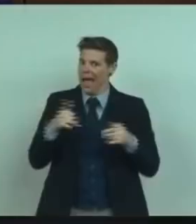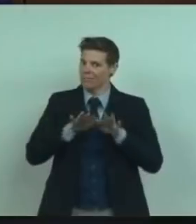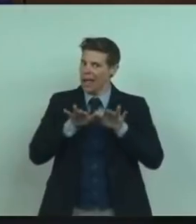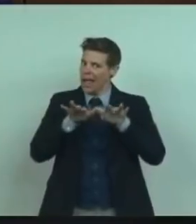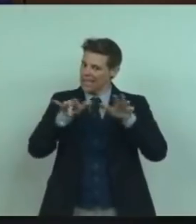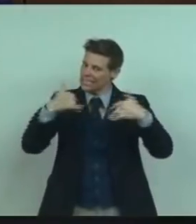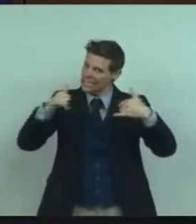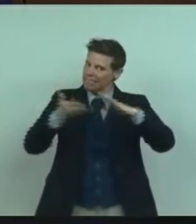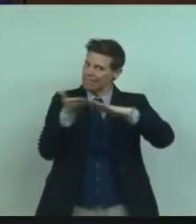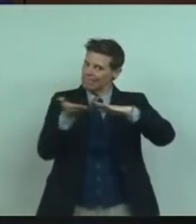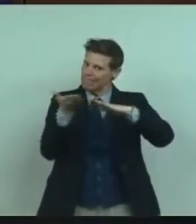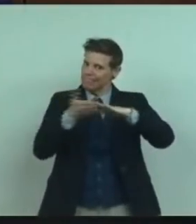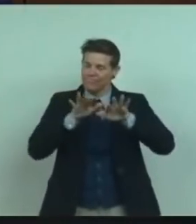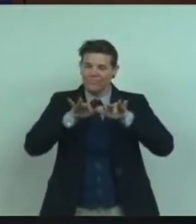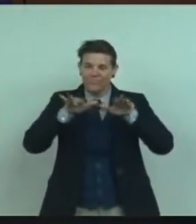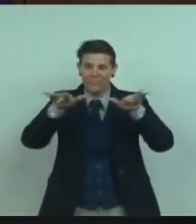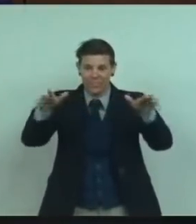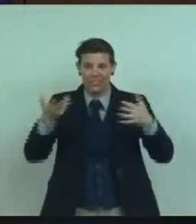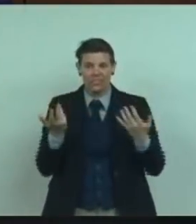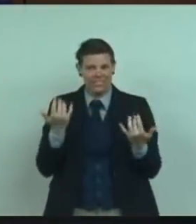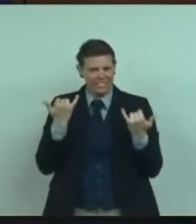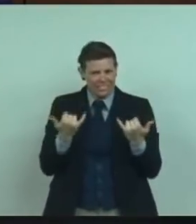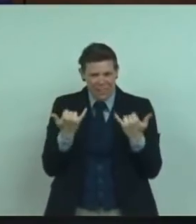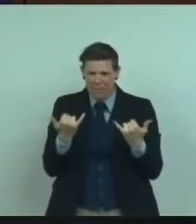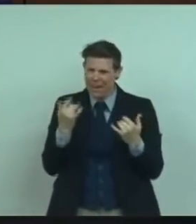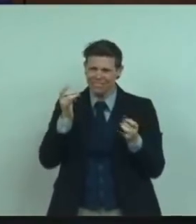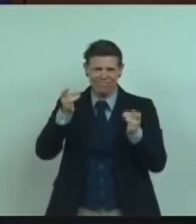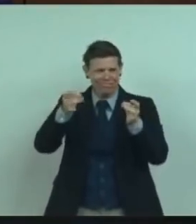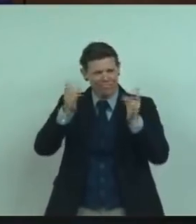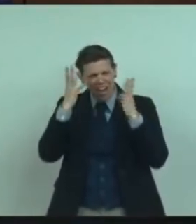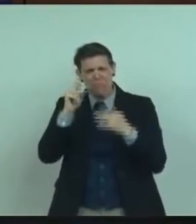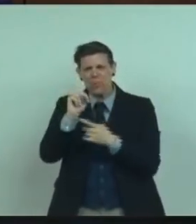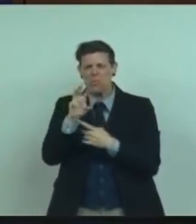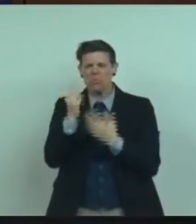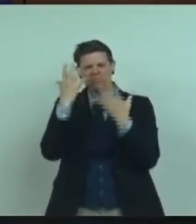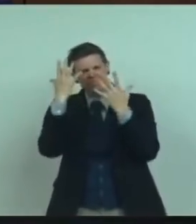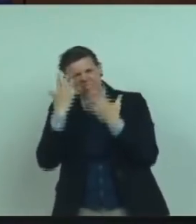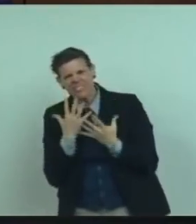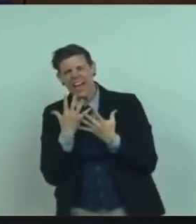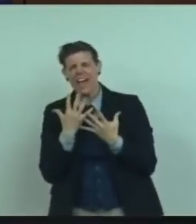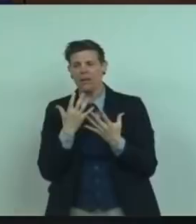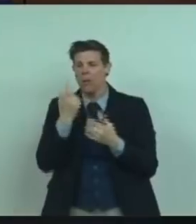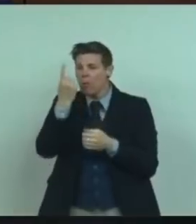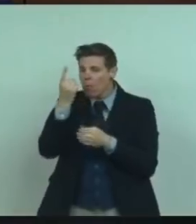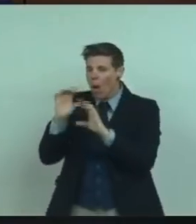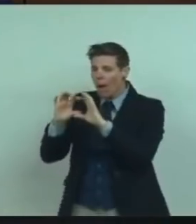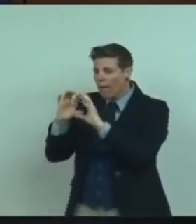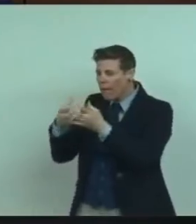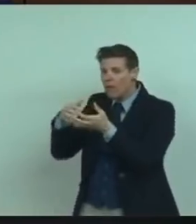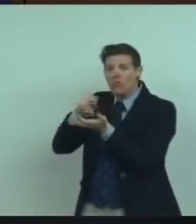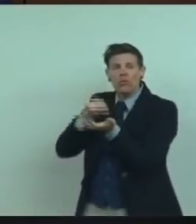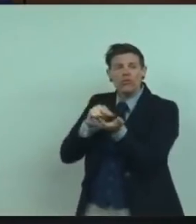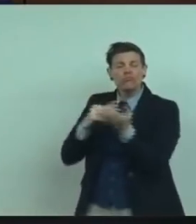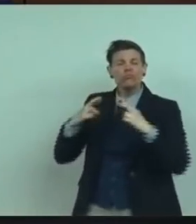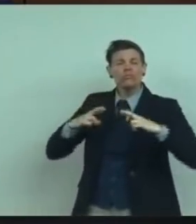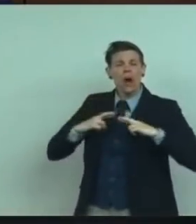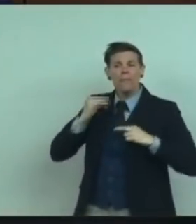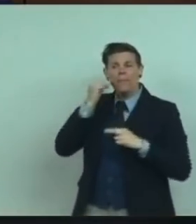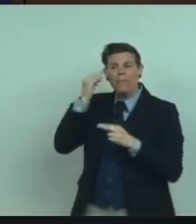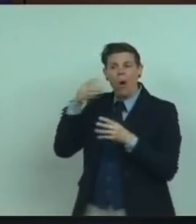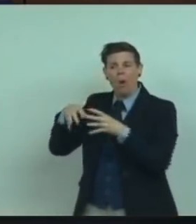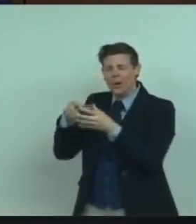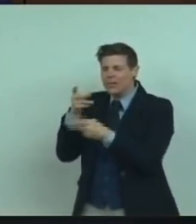it's terrible news. In a particular area where we've got a long-term care facility, it spreads fast. And